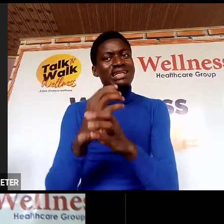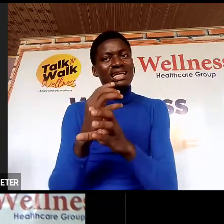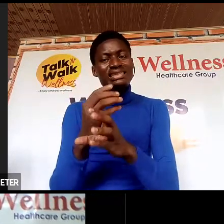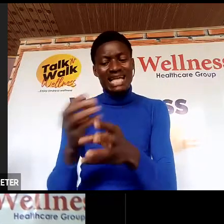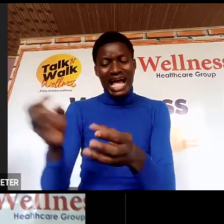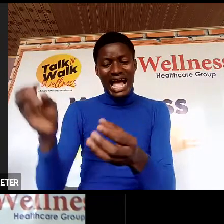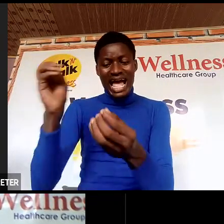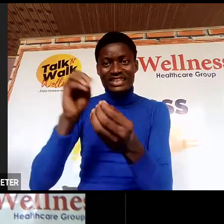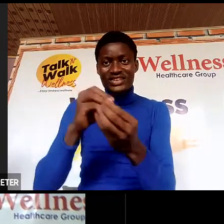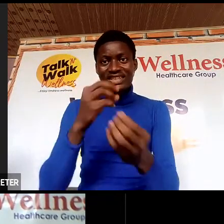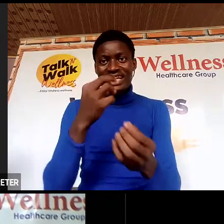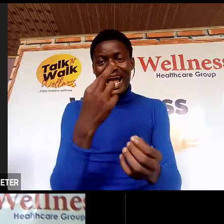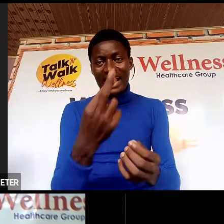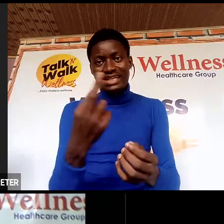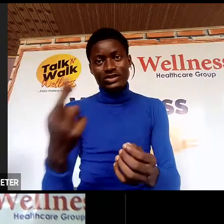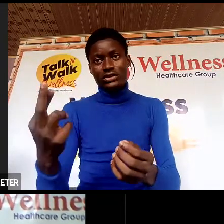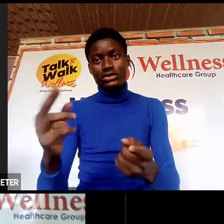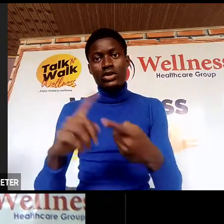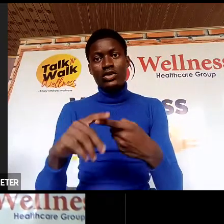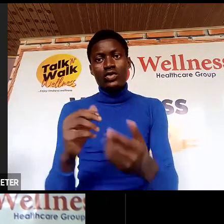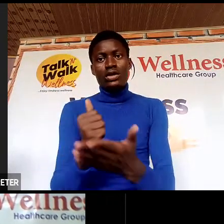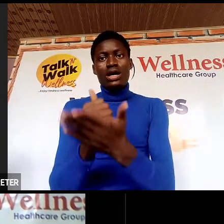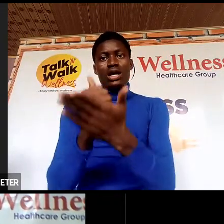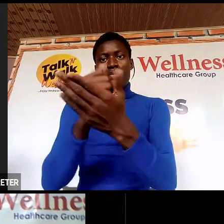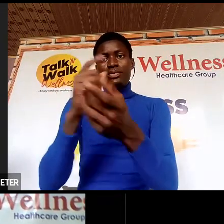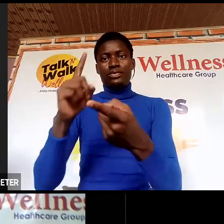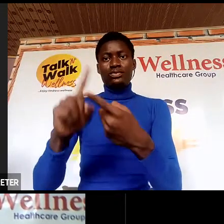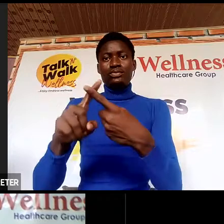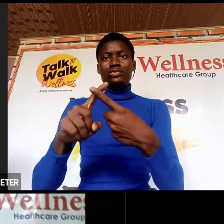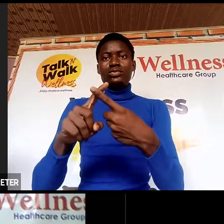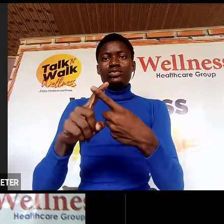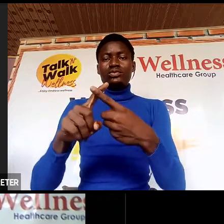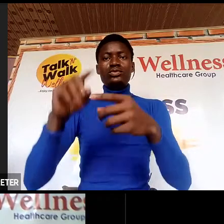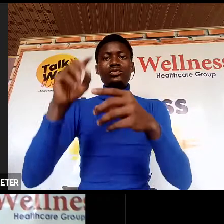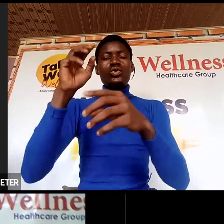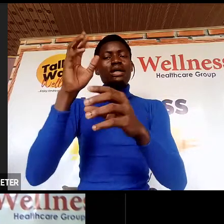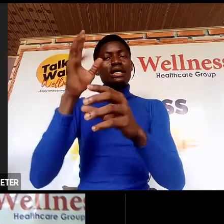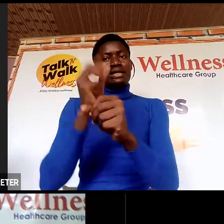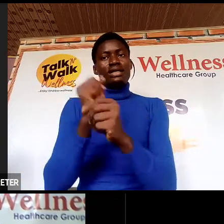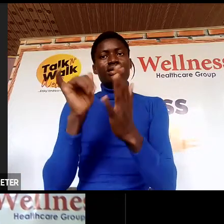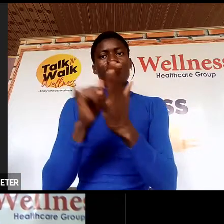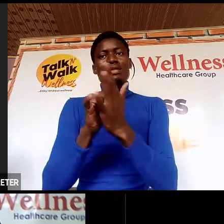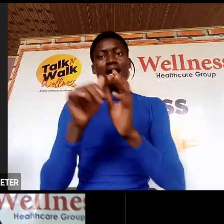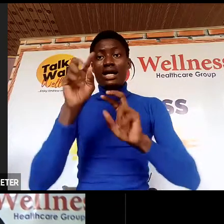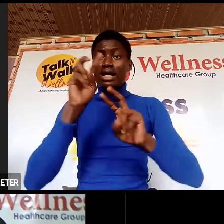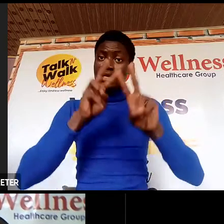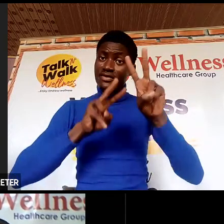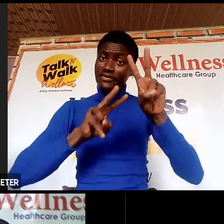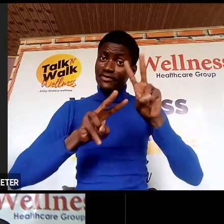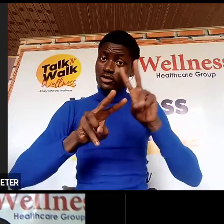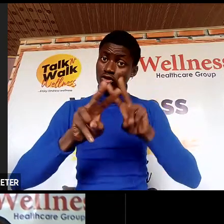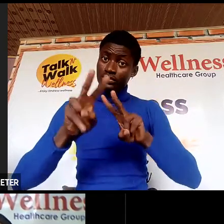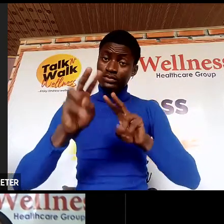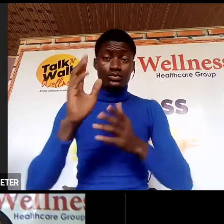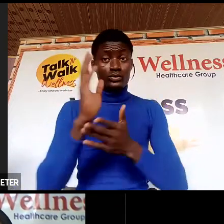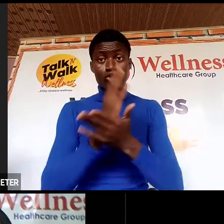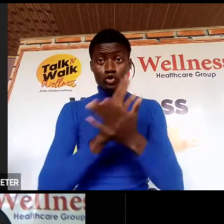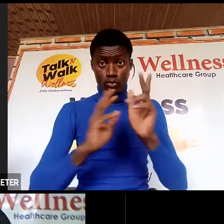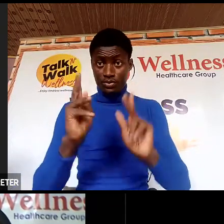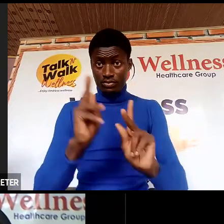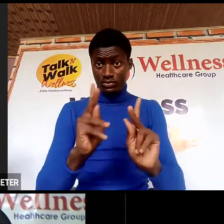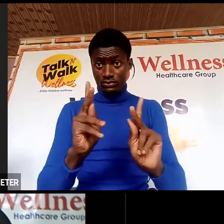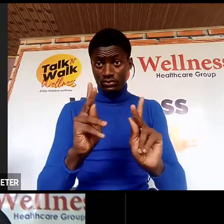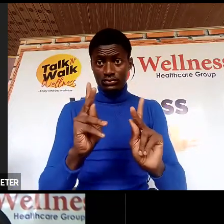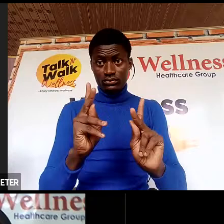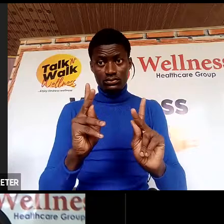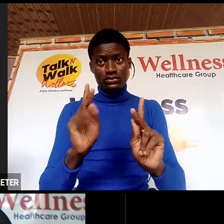yourself. Now, there are some people that their jobs does not, I would not want to prescribe that everybody must have a second